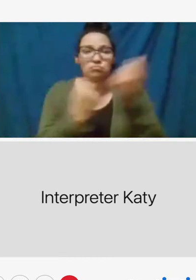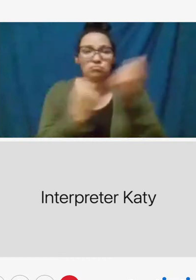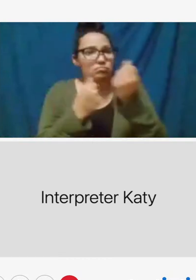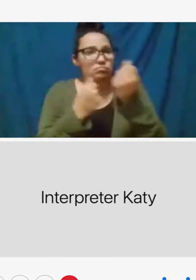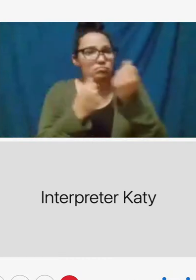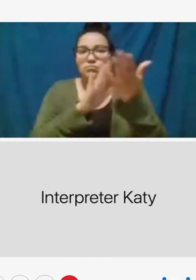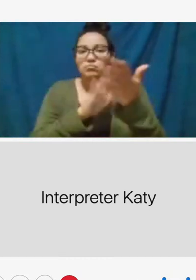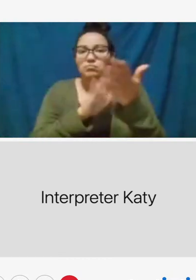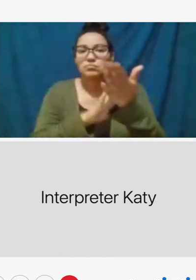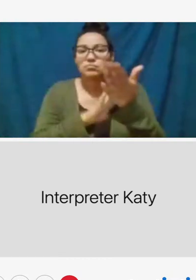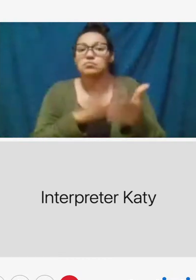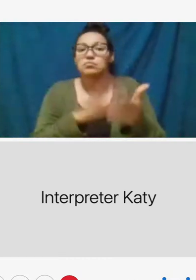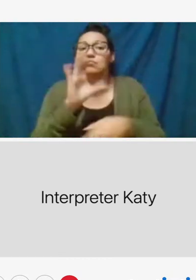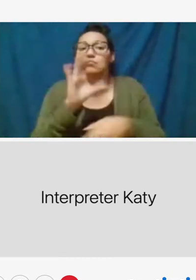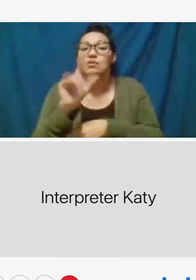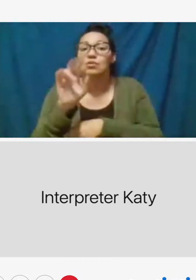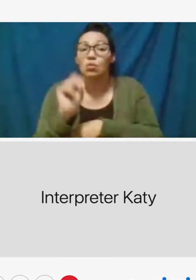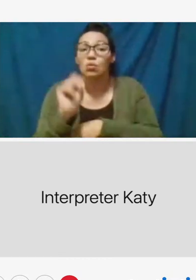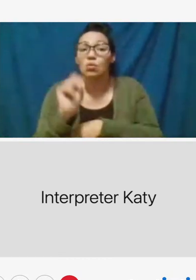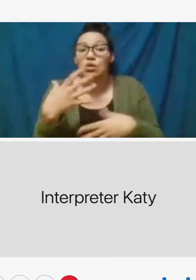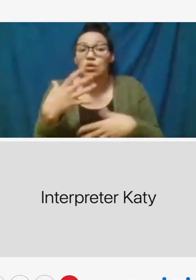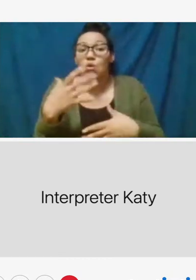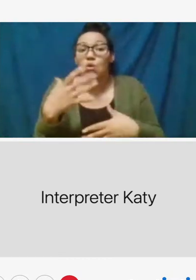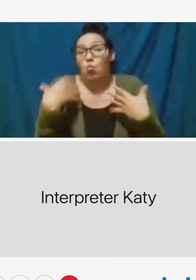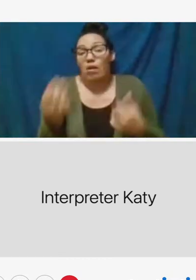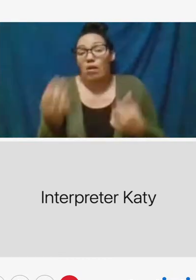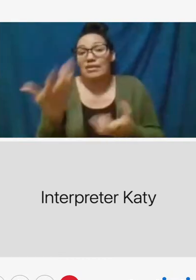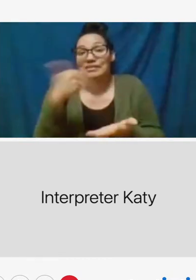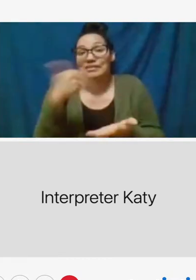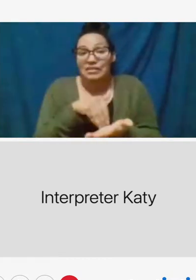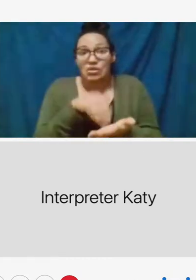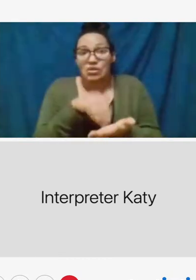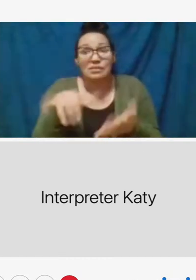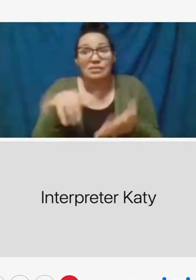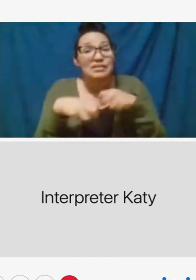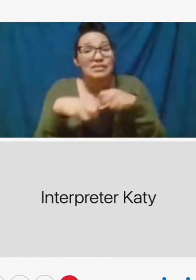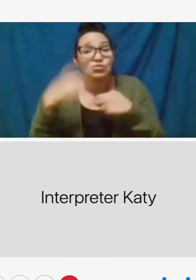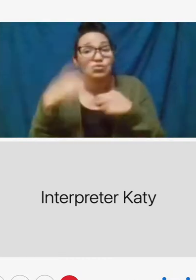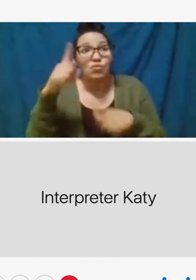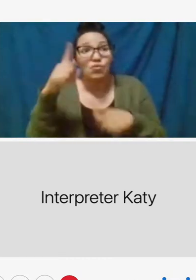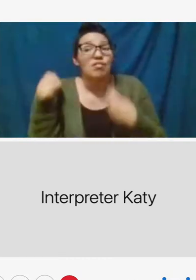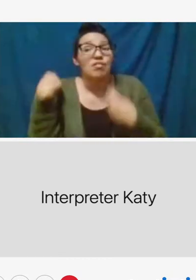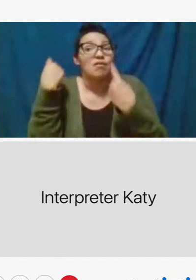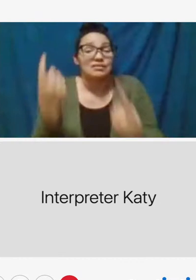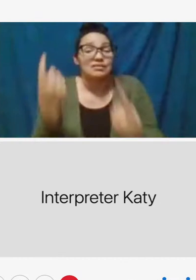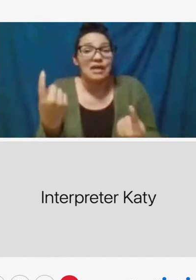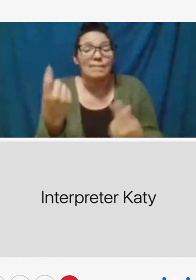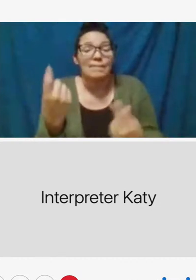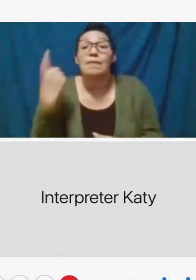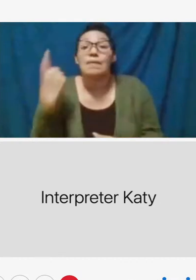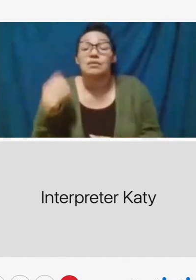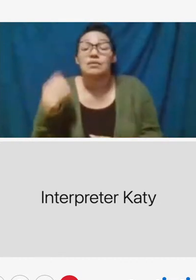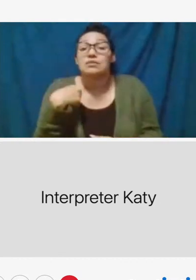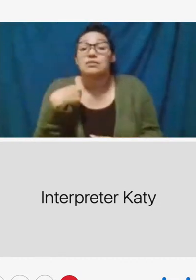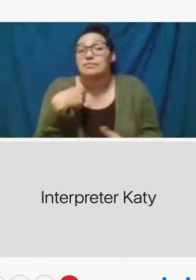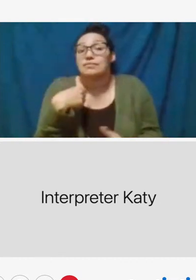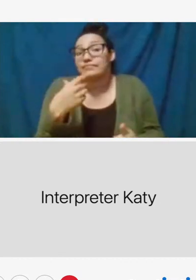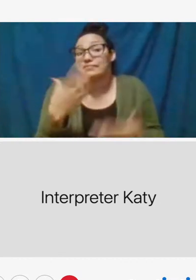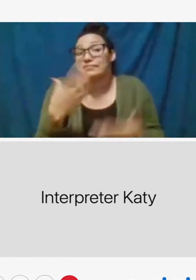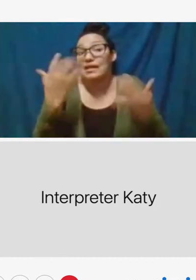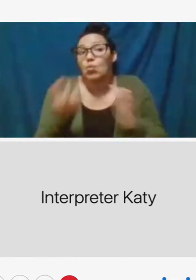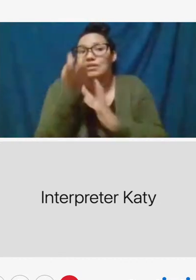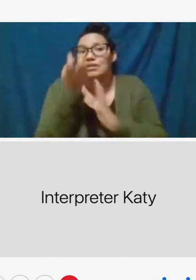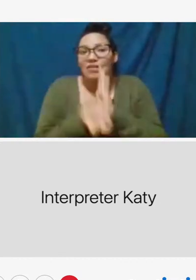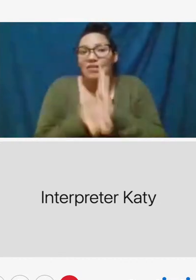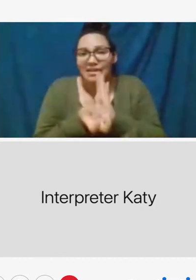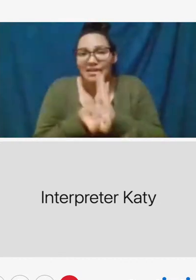beginning that this school year it's been an issue for a long time but we have now now are delving into that specific area of mental